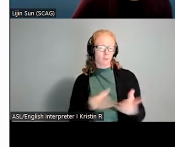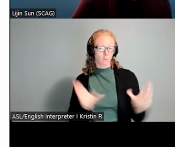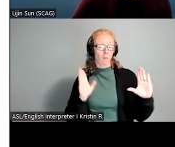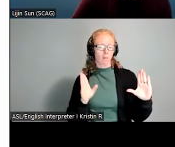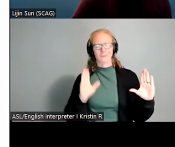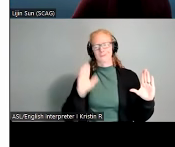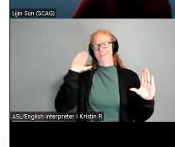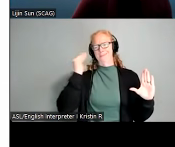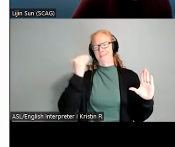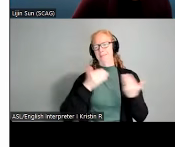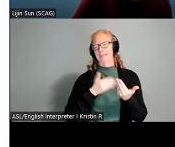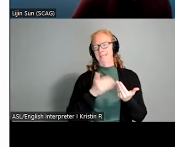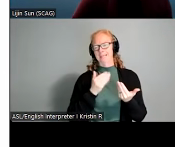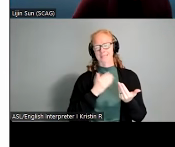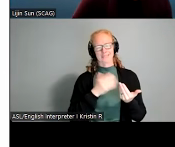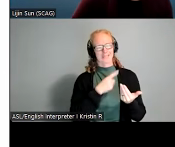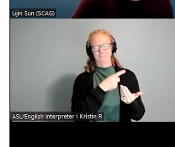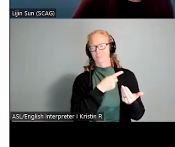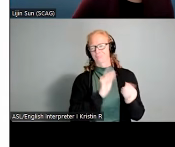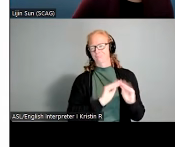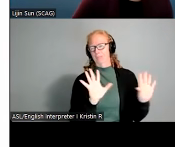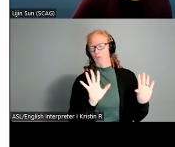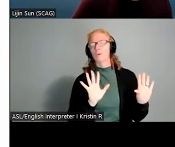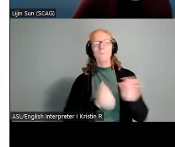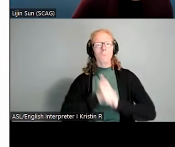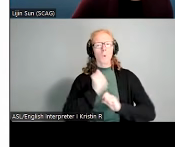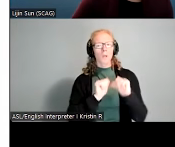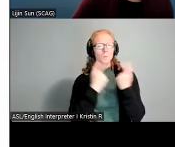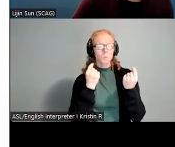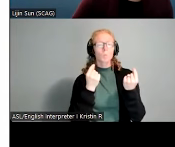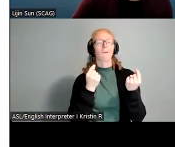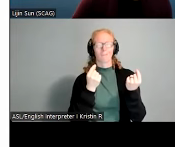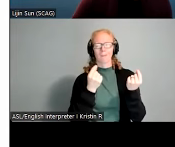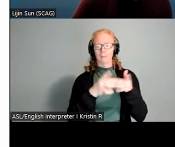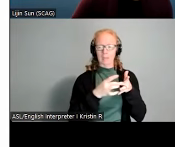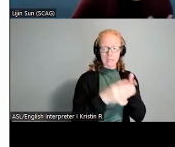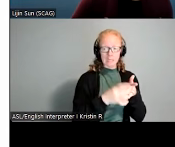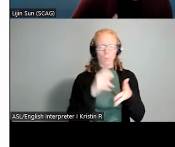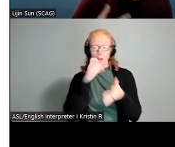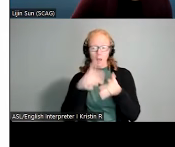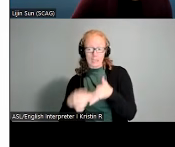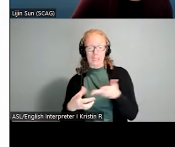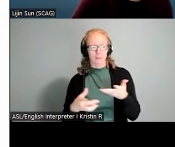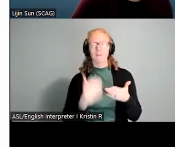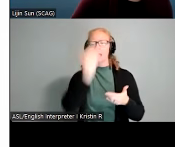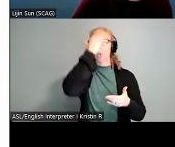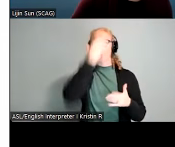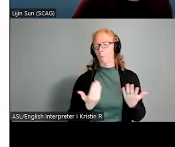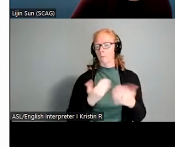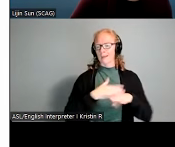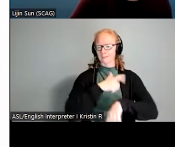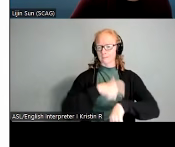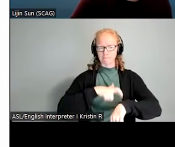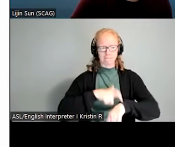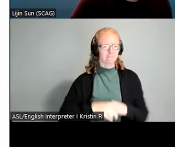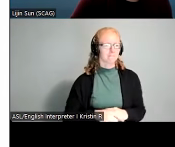very easy. A lot of times, many agencies already know they are the CEQA lead agency before or at the same time, they know